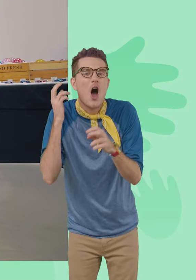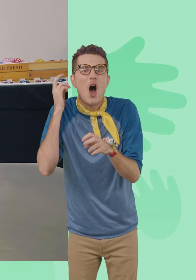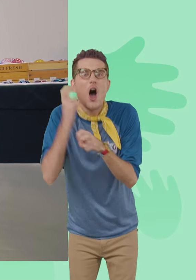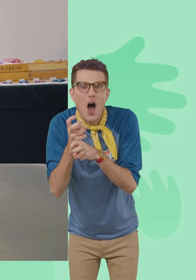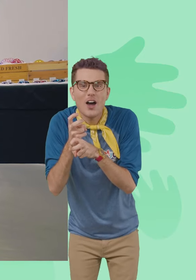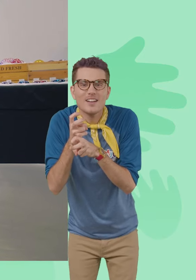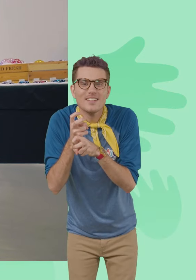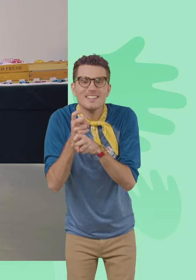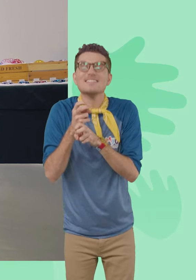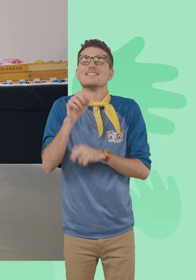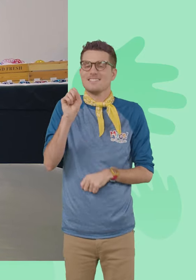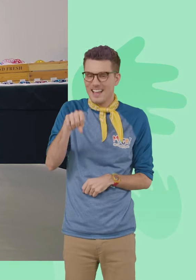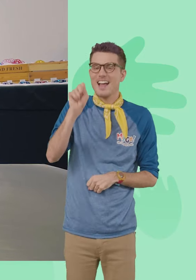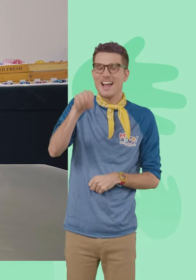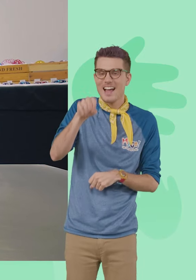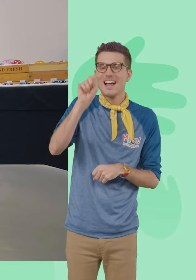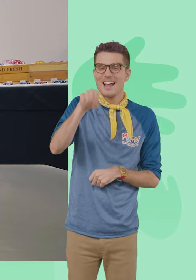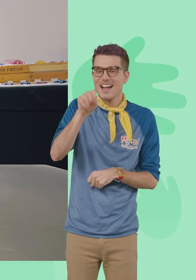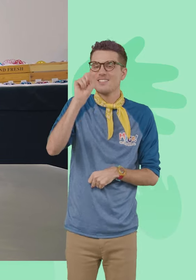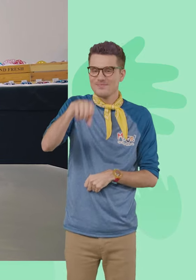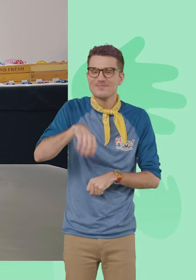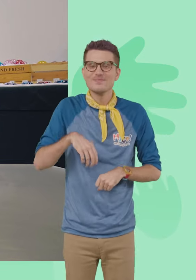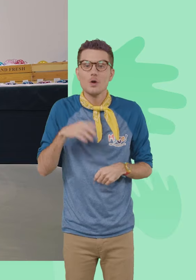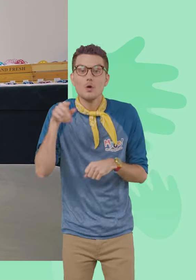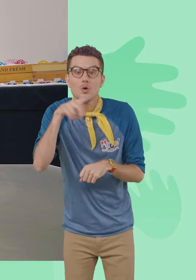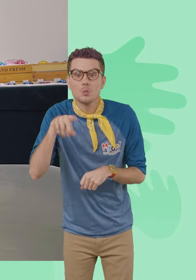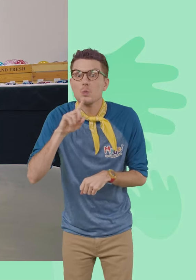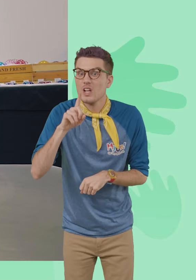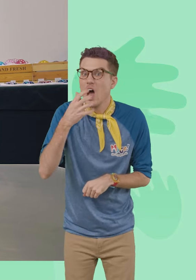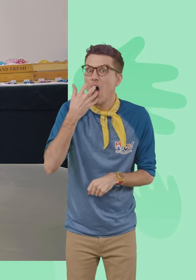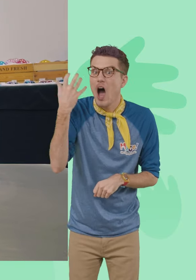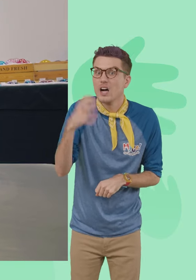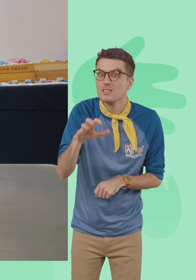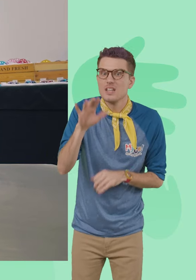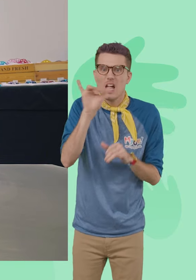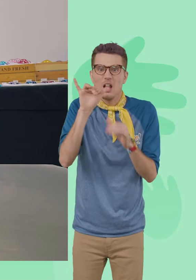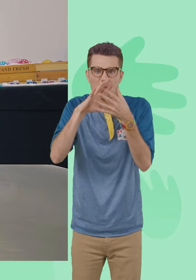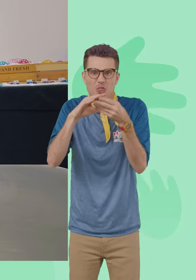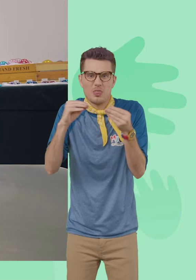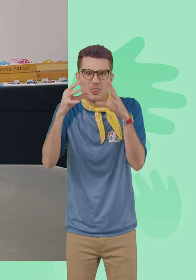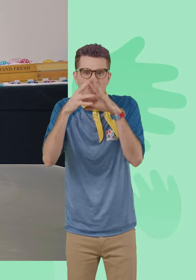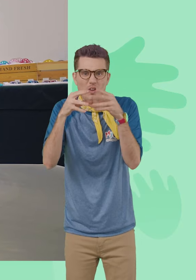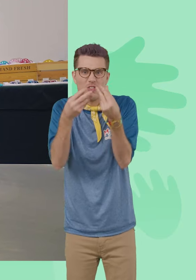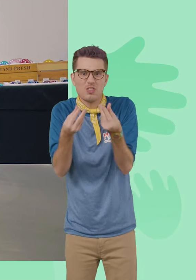really hard. Yeah, and then when they were really hot, yeah, it was like a liquid.